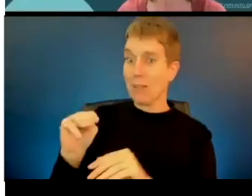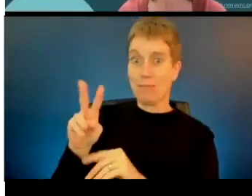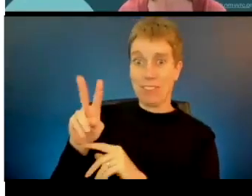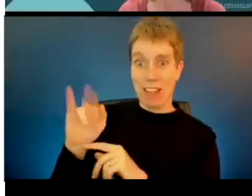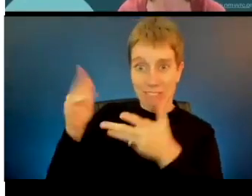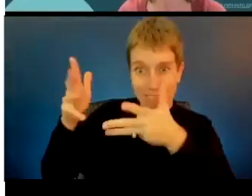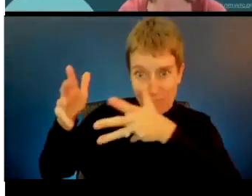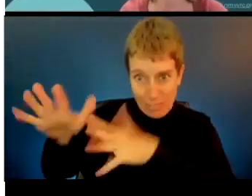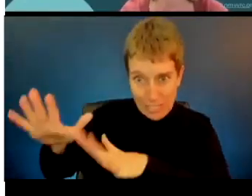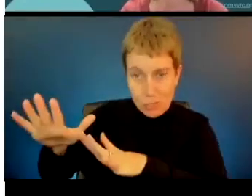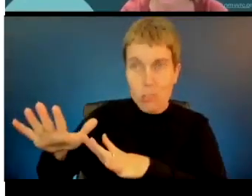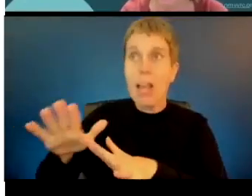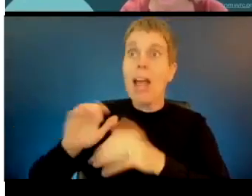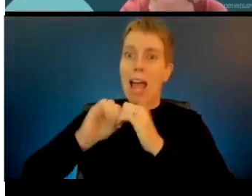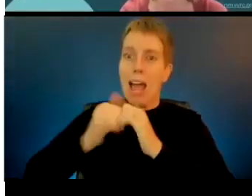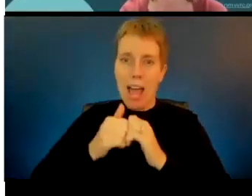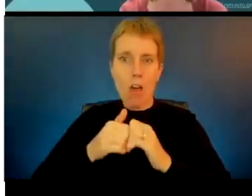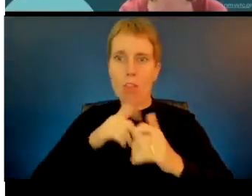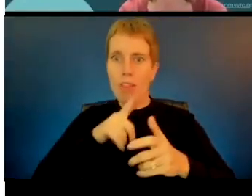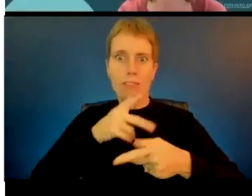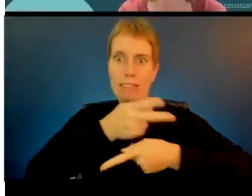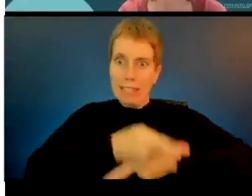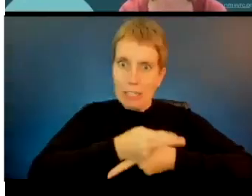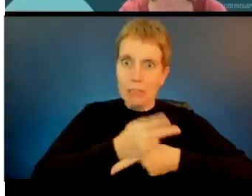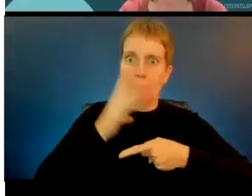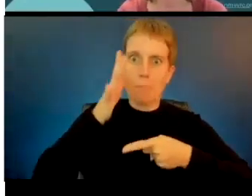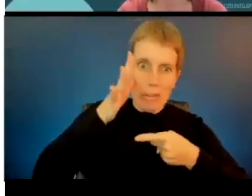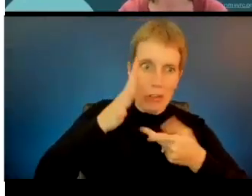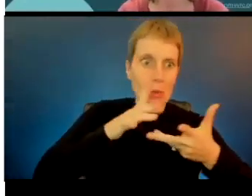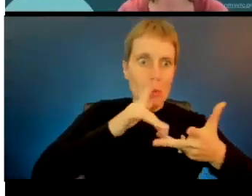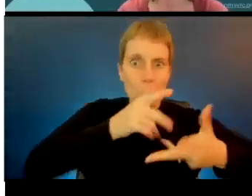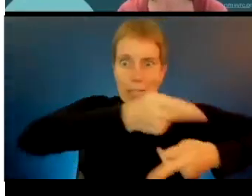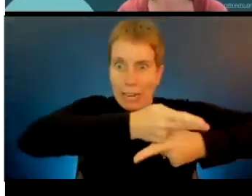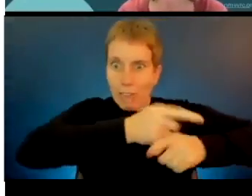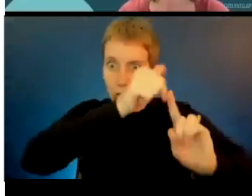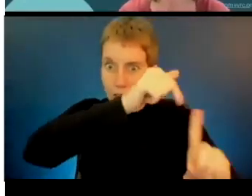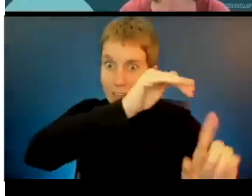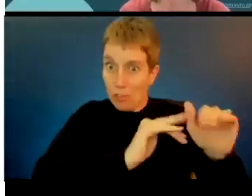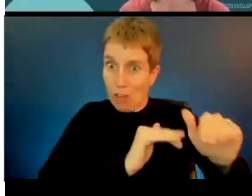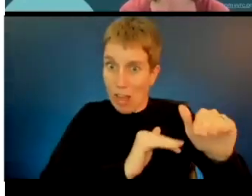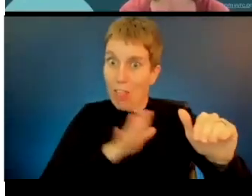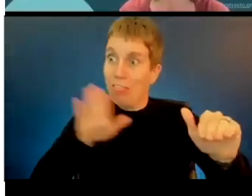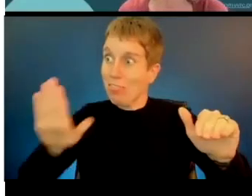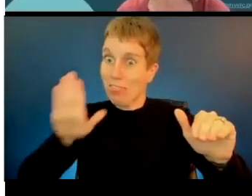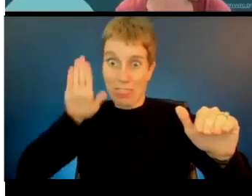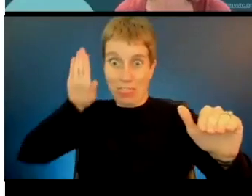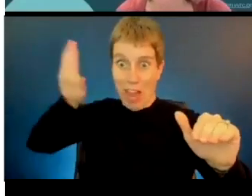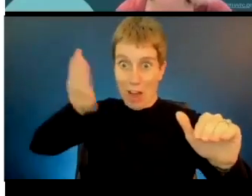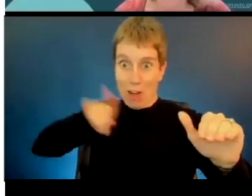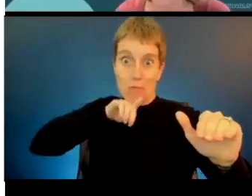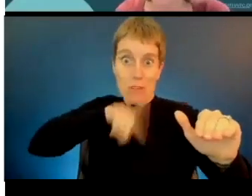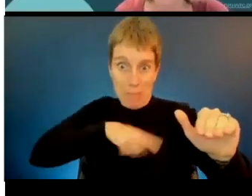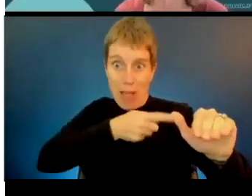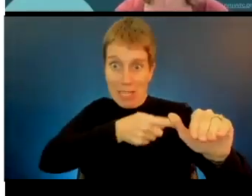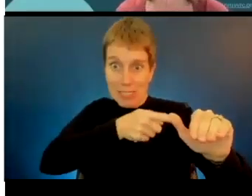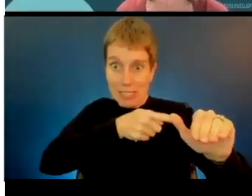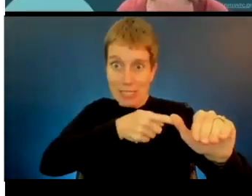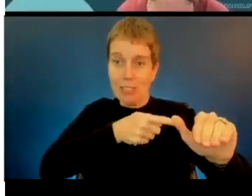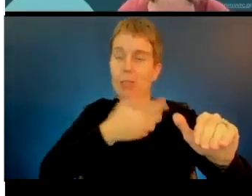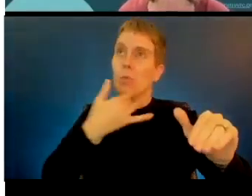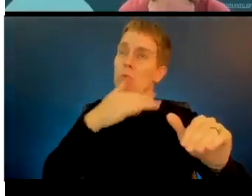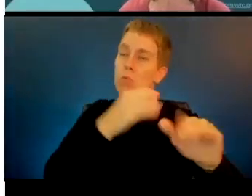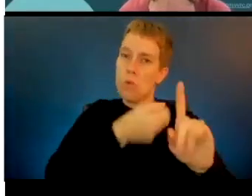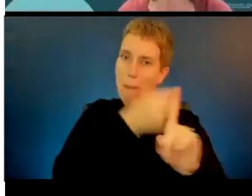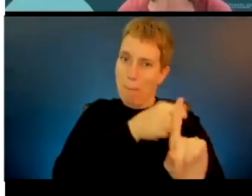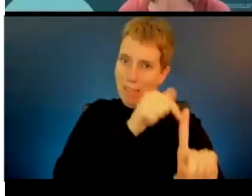incredibly important impact on the child. Younger kids look to their caregivers to figure out how they should